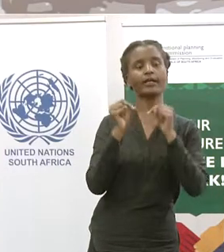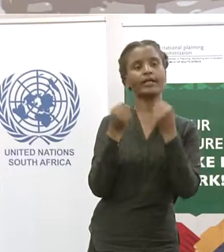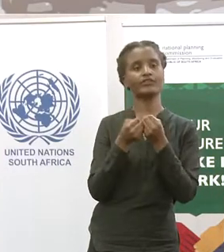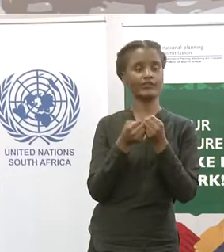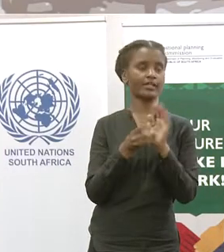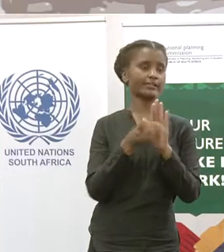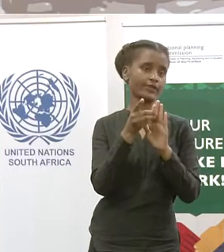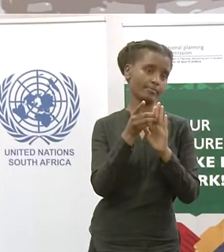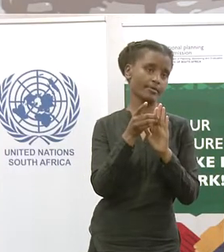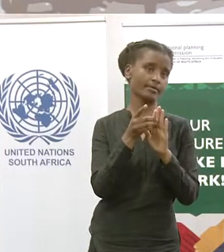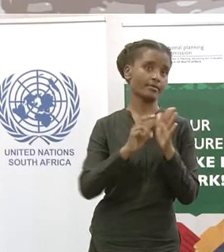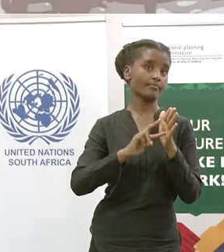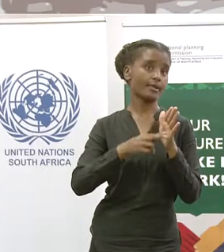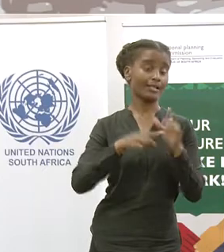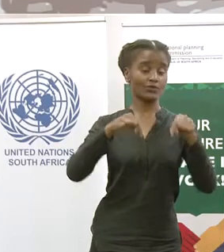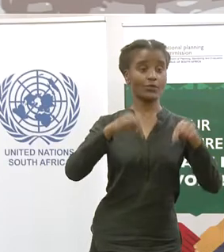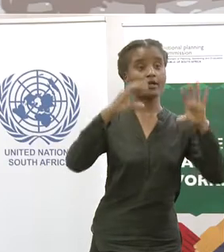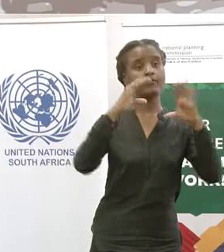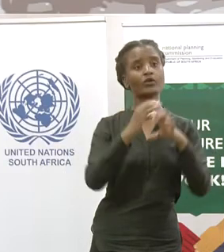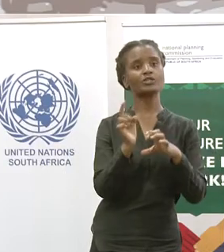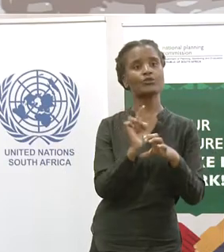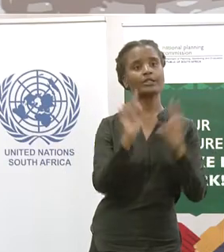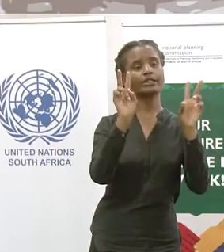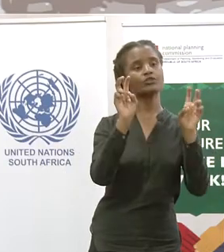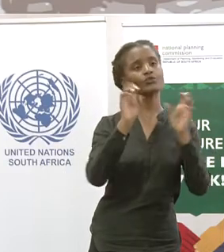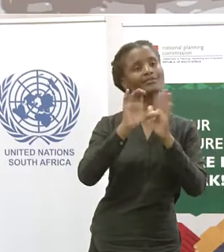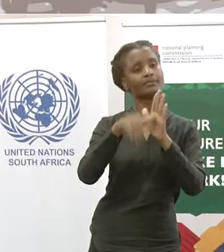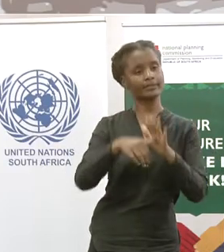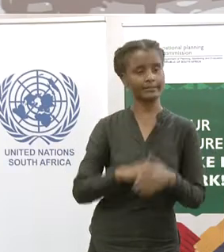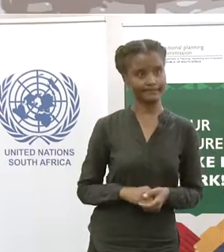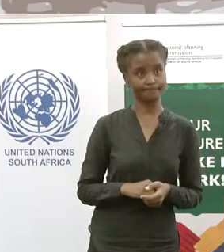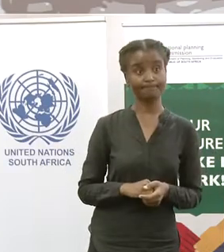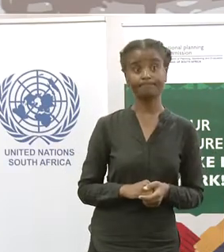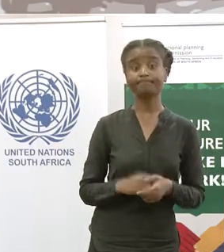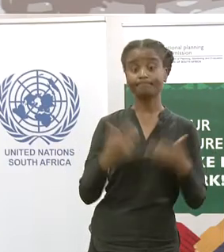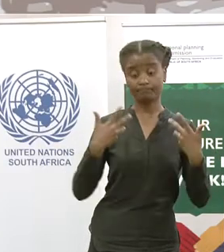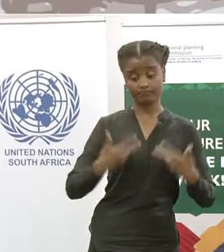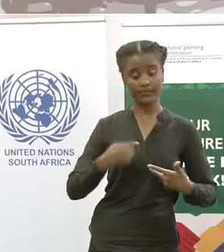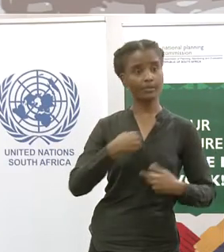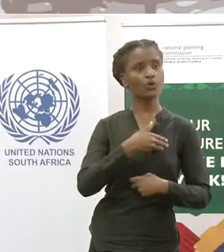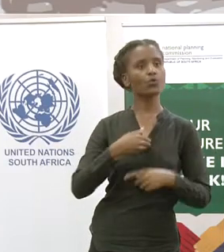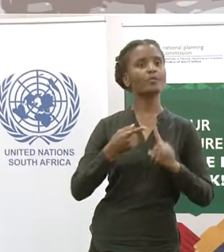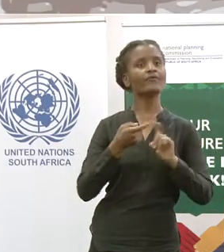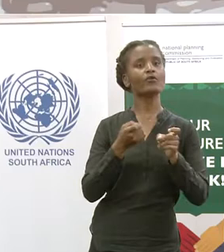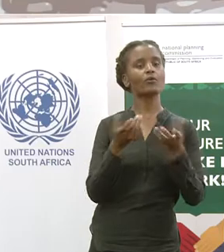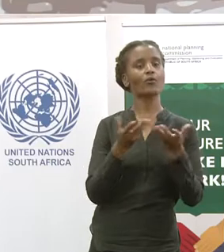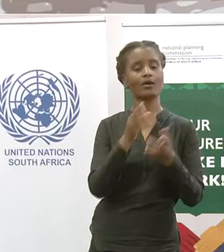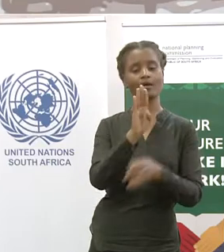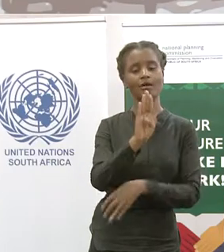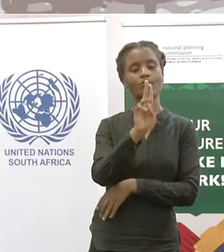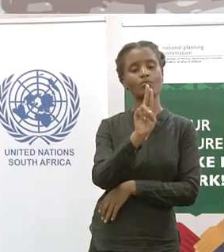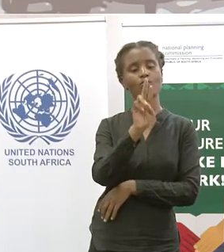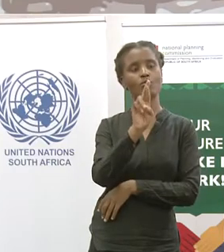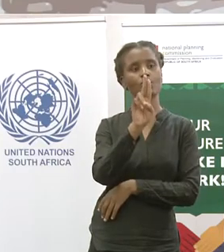with tonight's debate focusing on issues of disabilities. As a woman from Burundi and Rwanda, I like